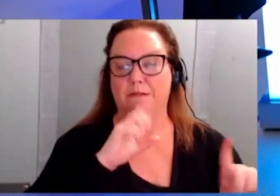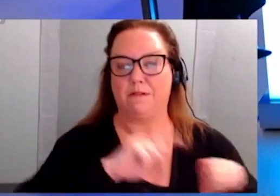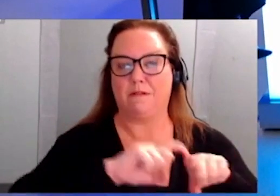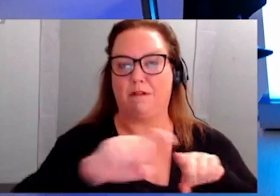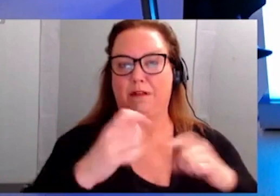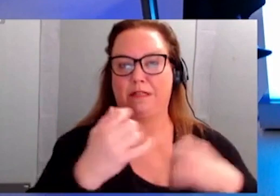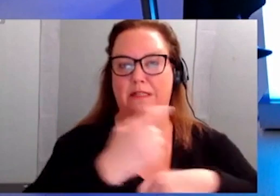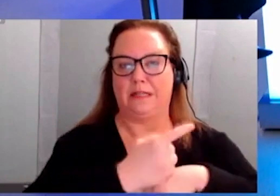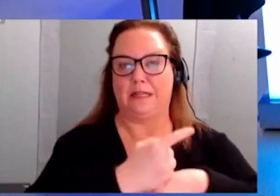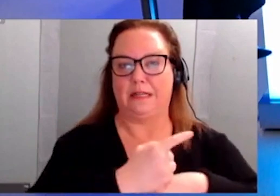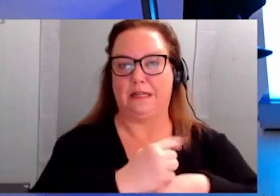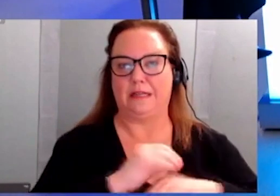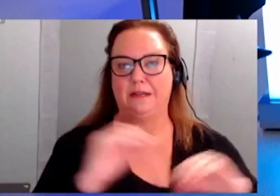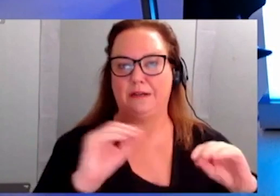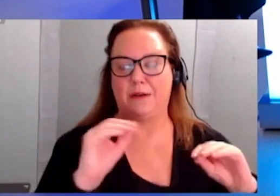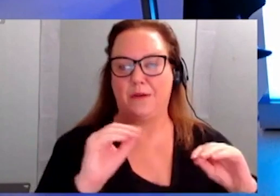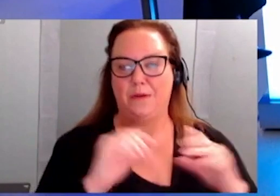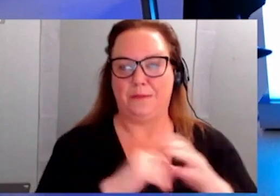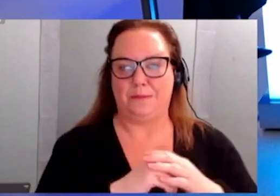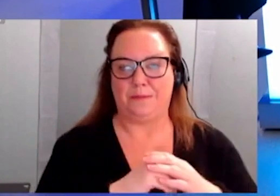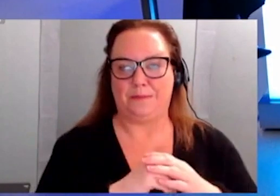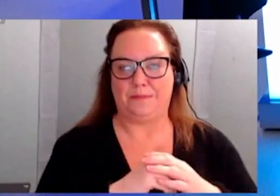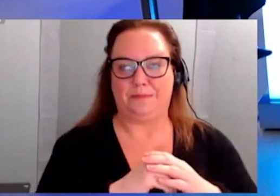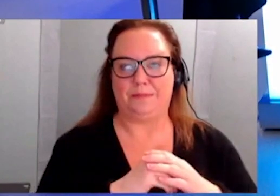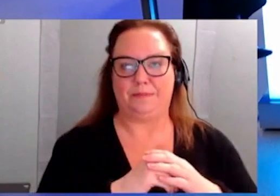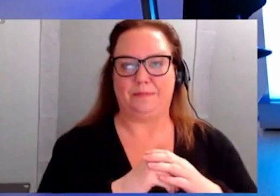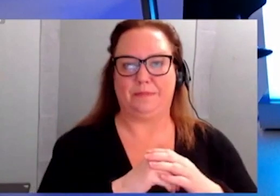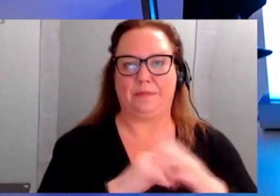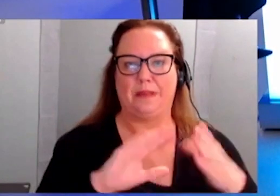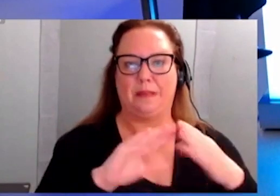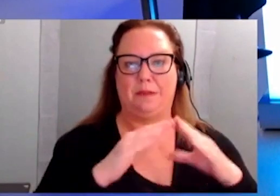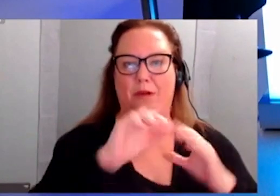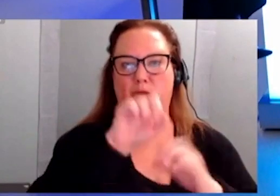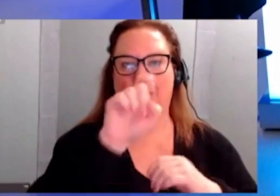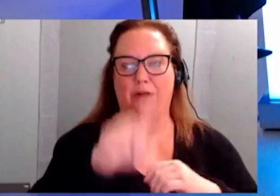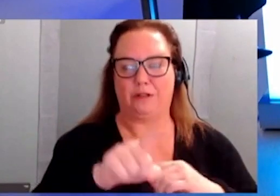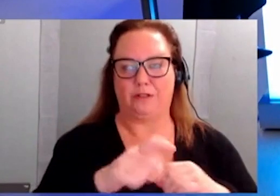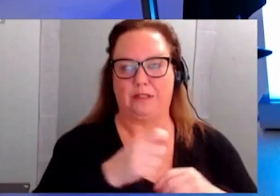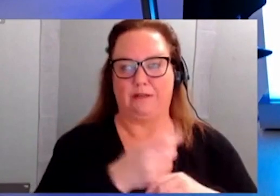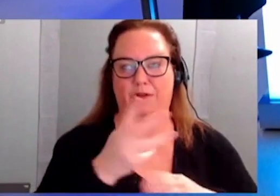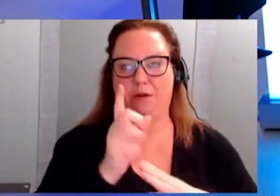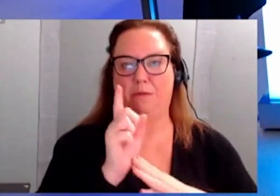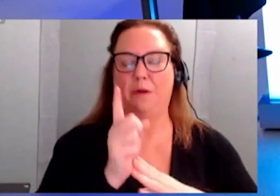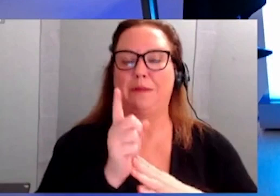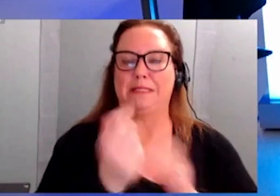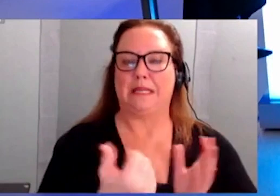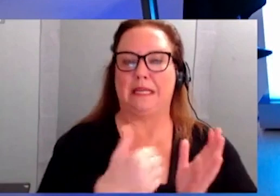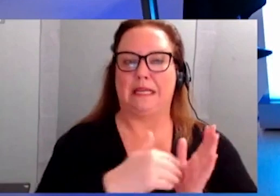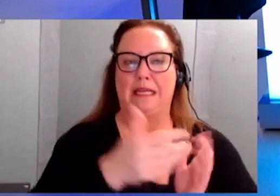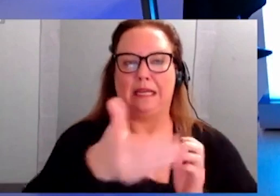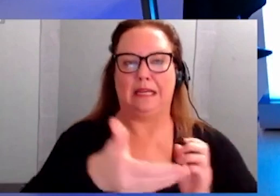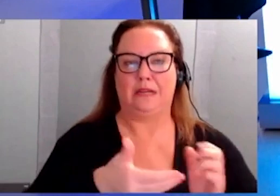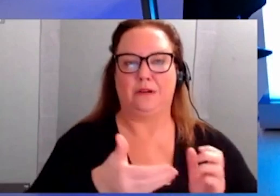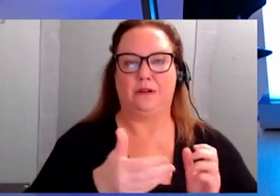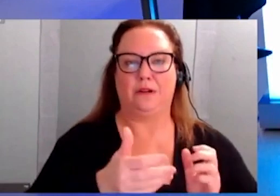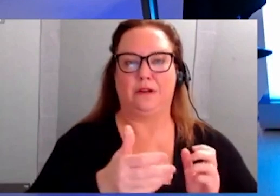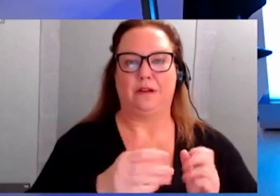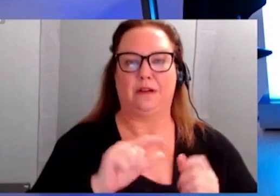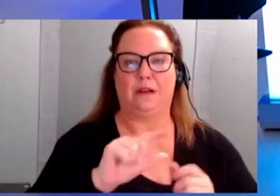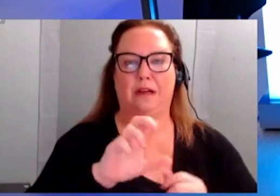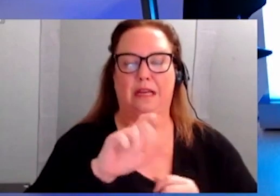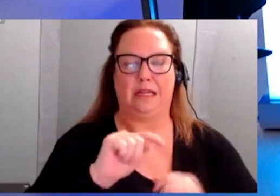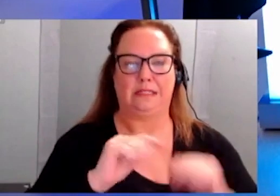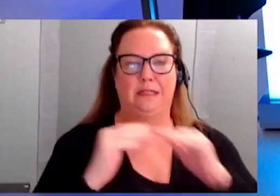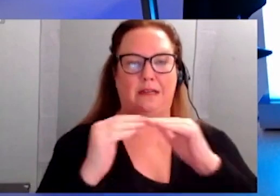Don't think we do. Okay, we're going to get to our community questions here in just a few moments. But again, I want to introduce you formally to our guest and our colleague,